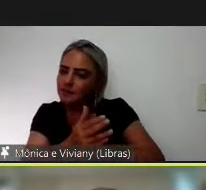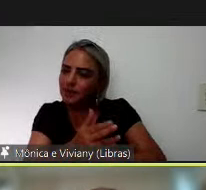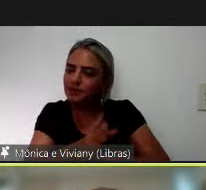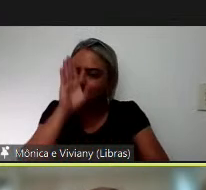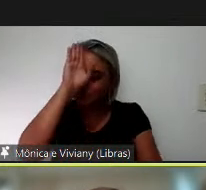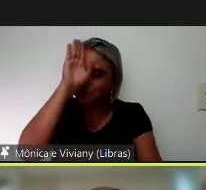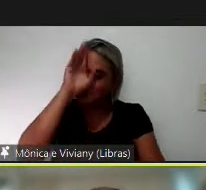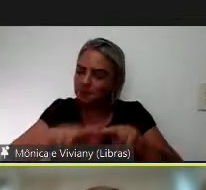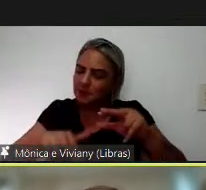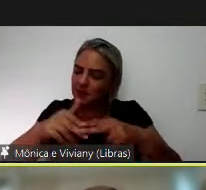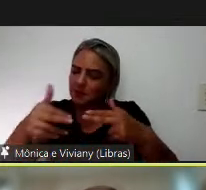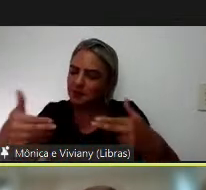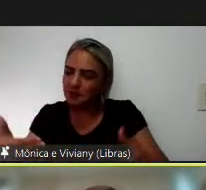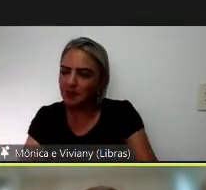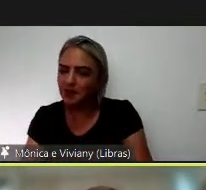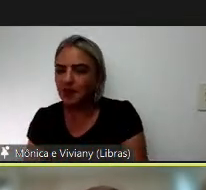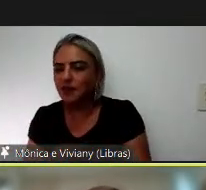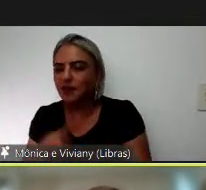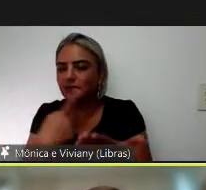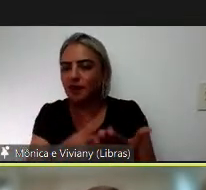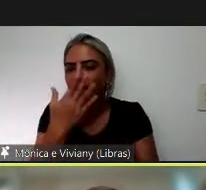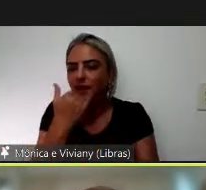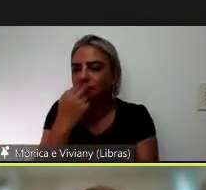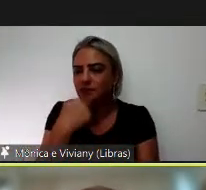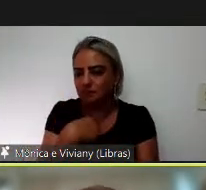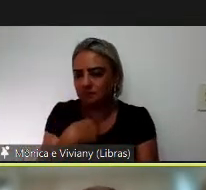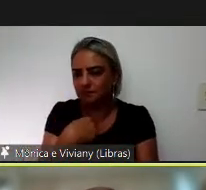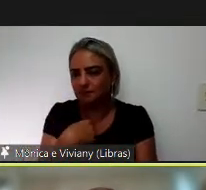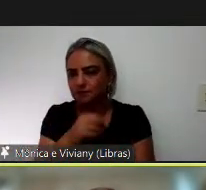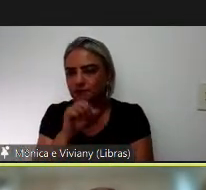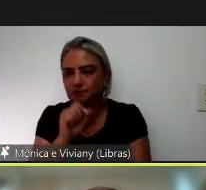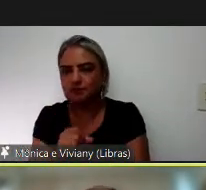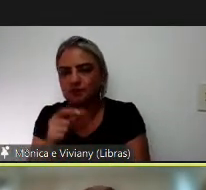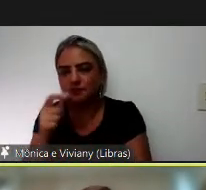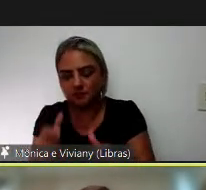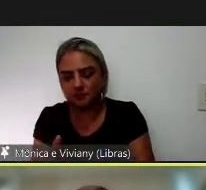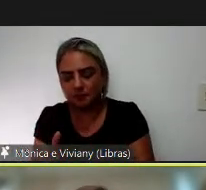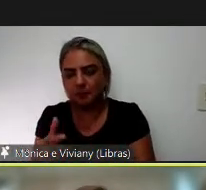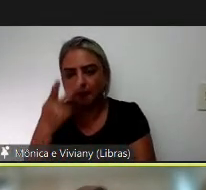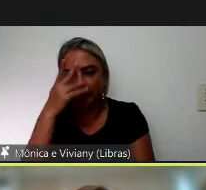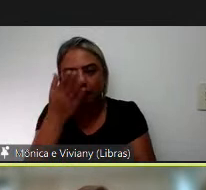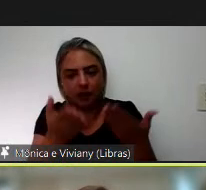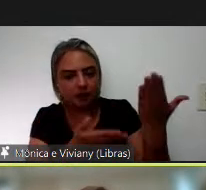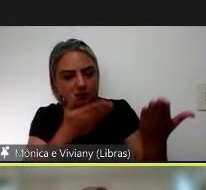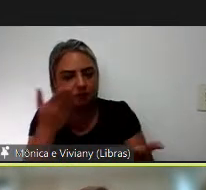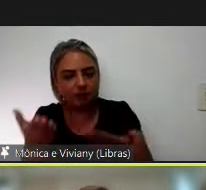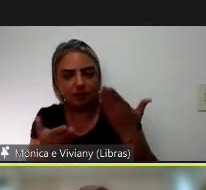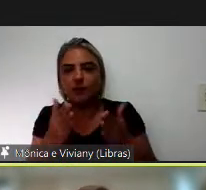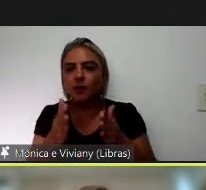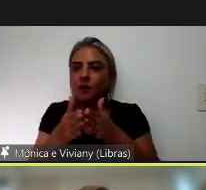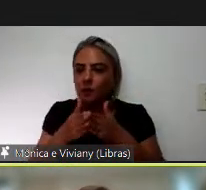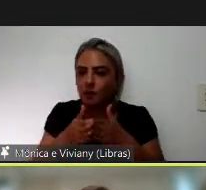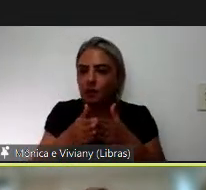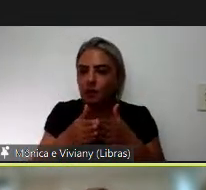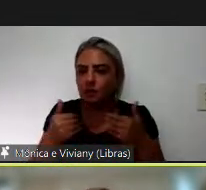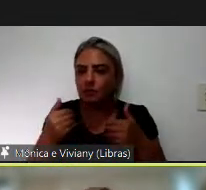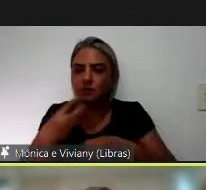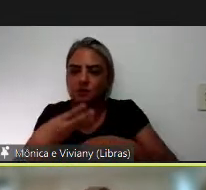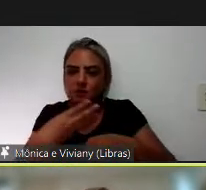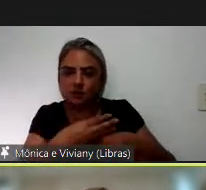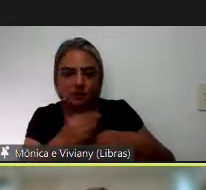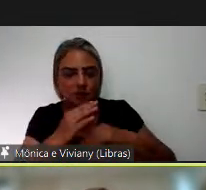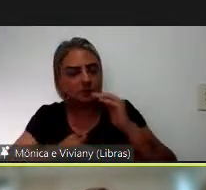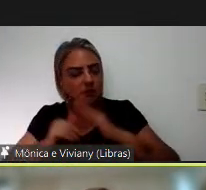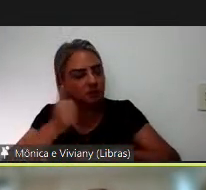that make available these materials in the same place to